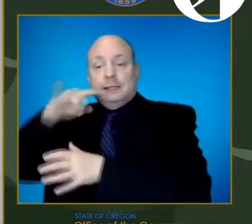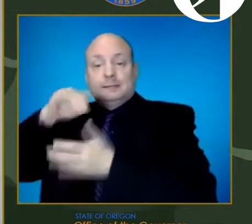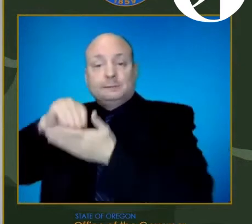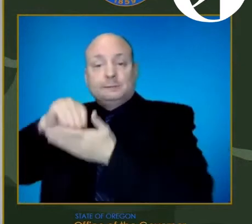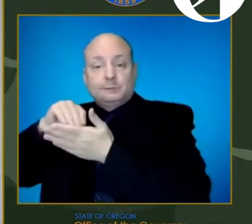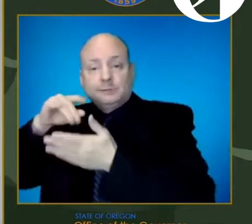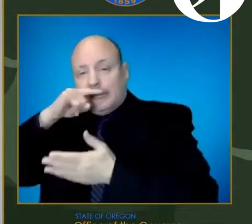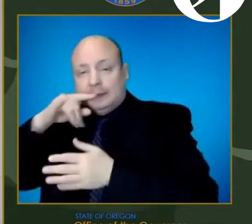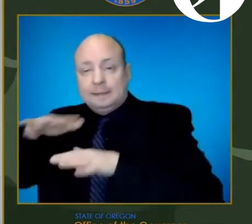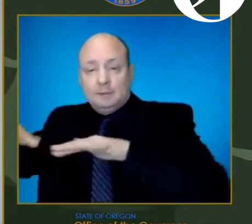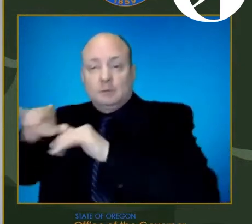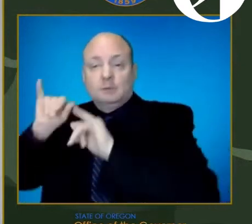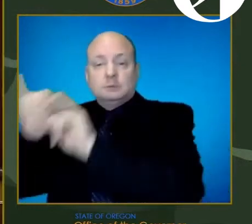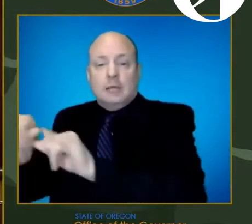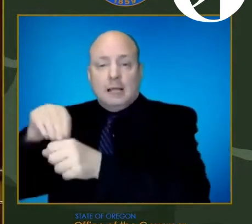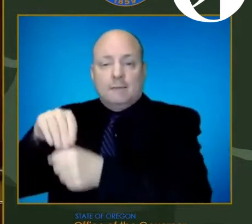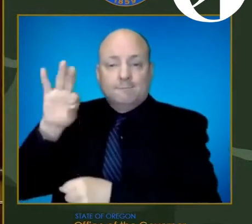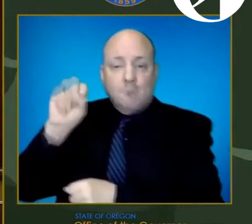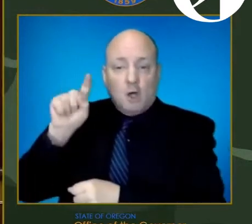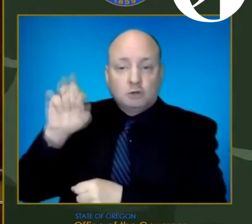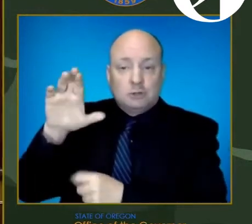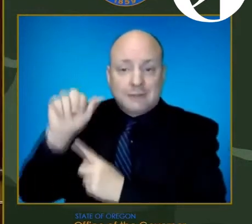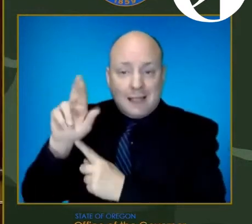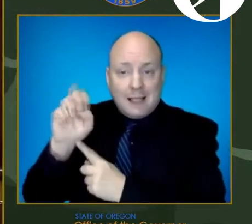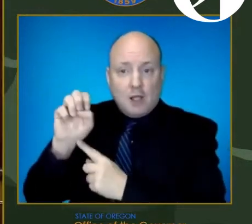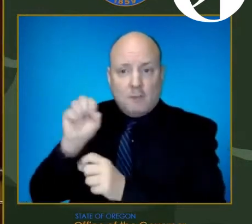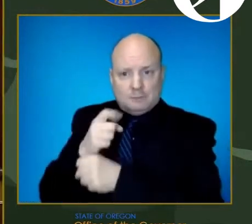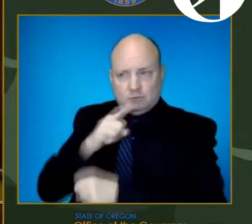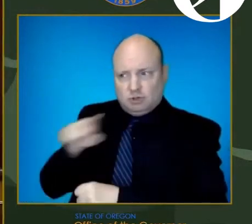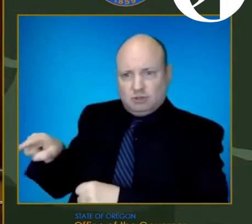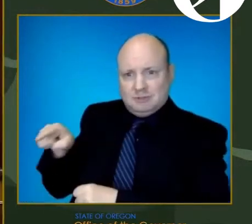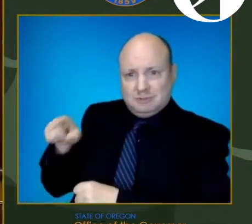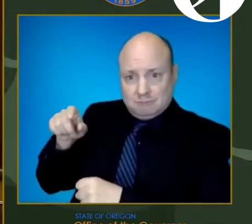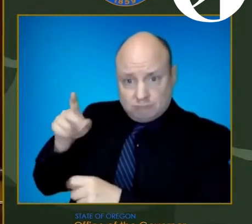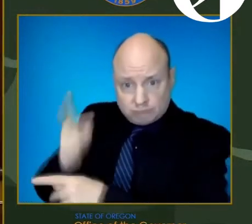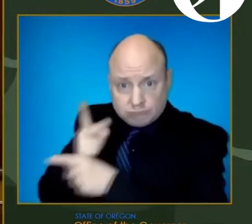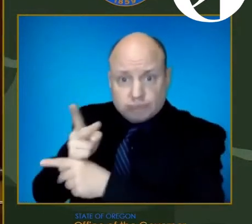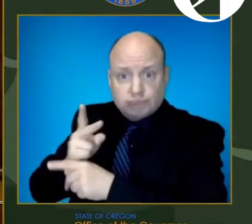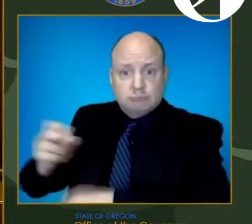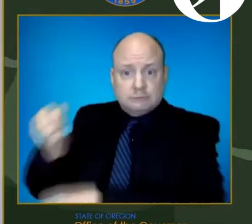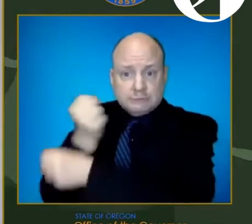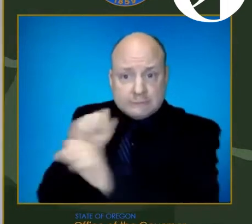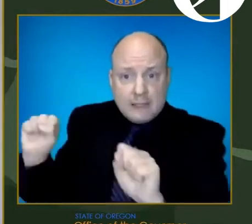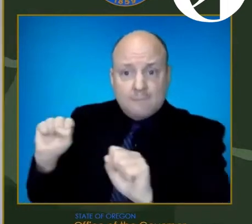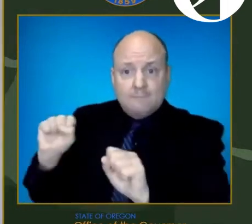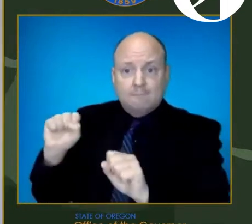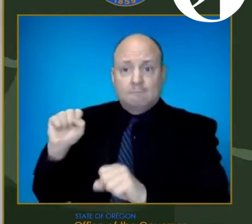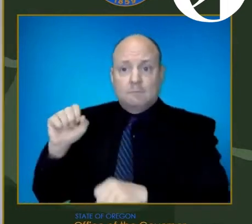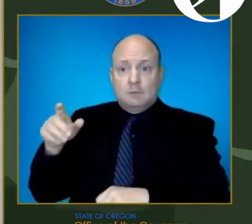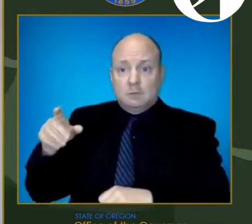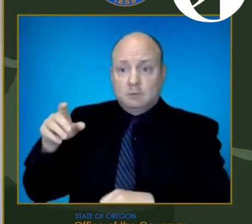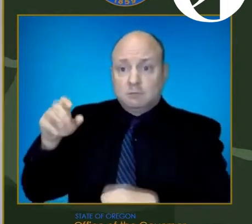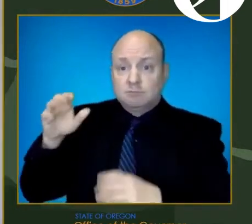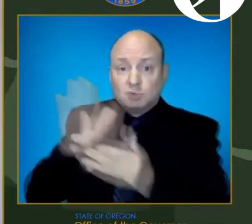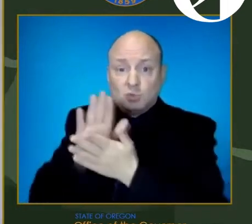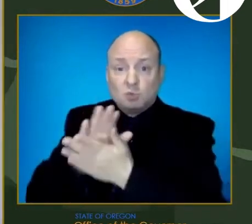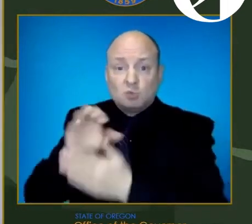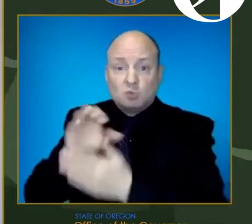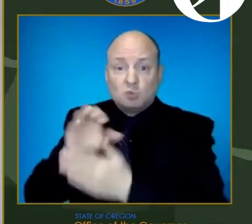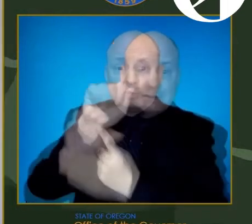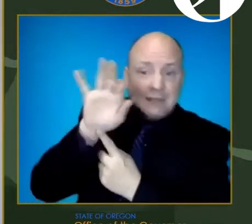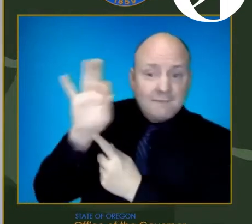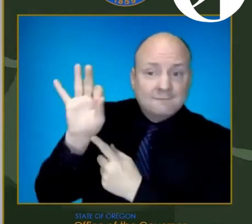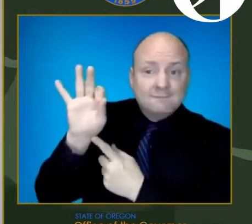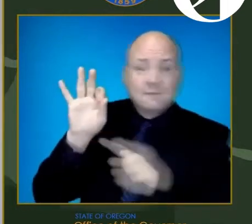that they see and get familiarity with. For the school teachers and for the other administrators and other school staff, just making sure that we're keeping them safe